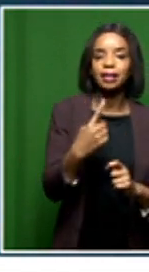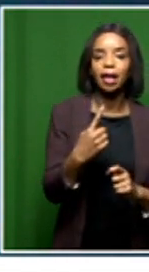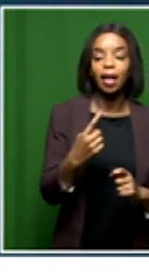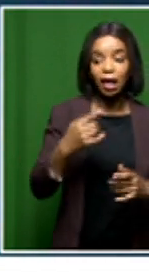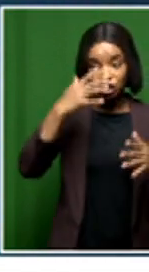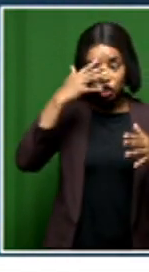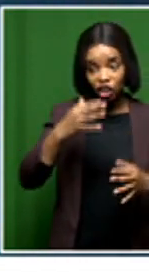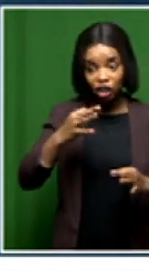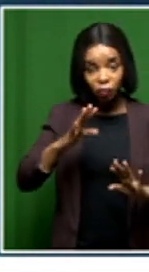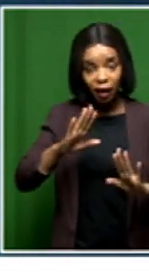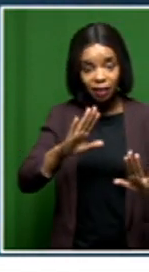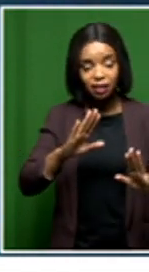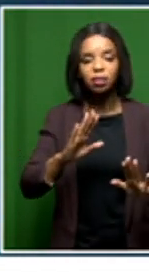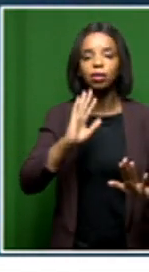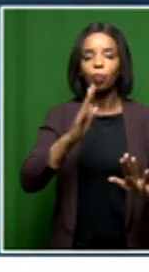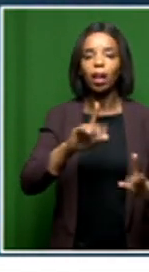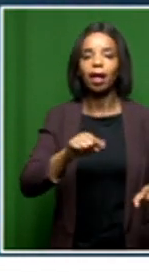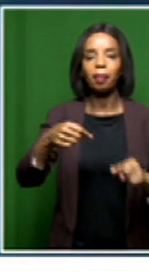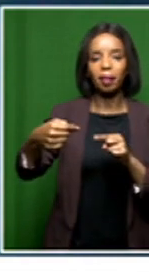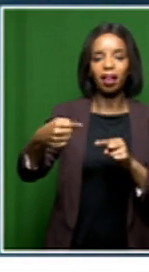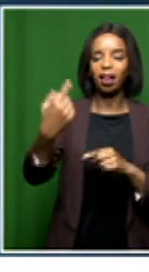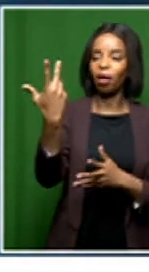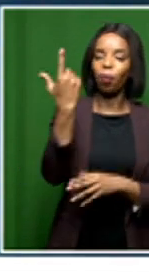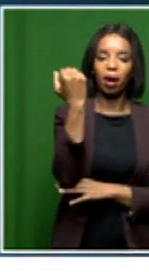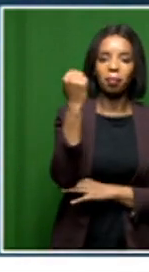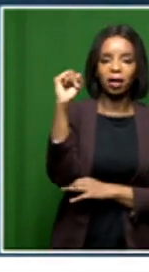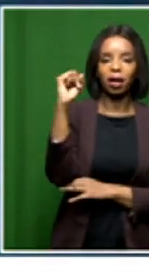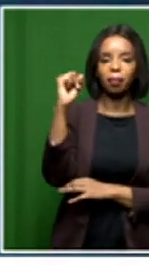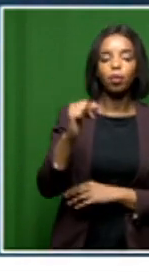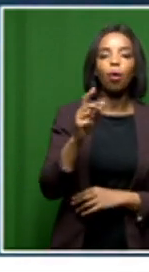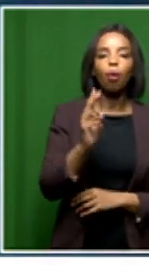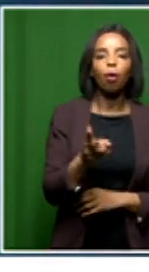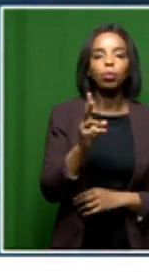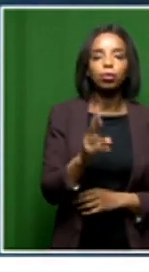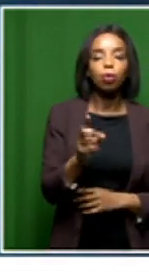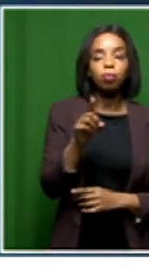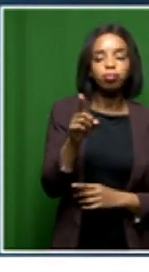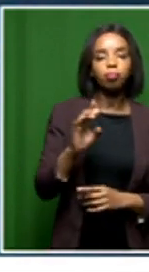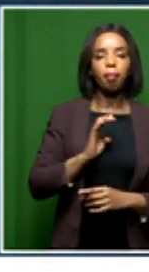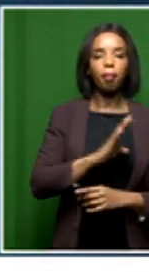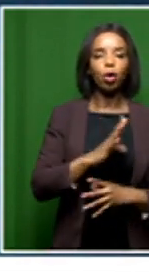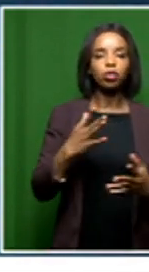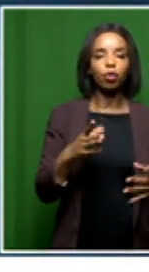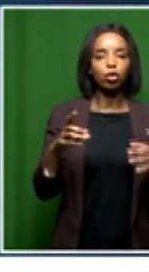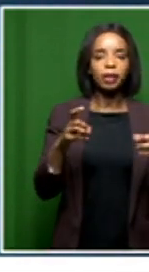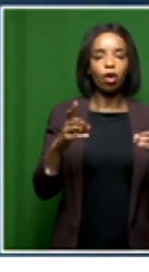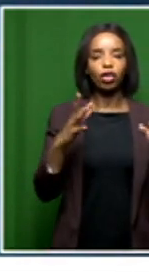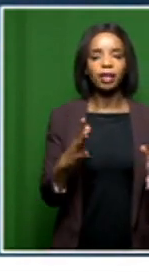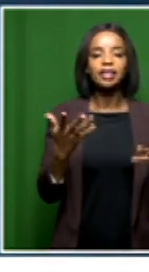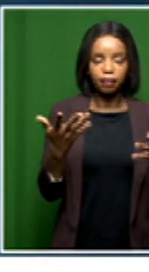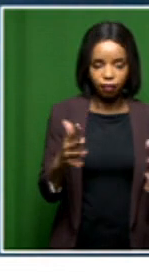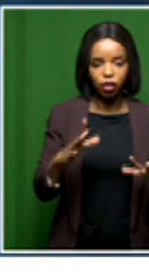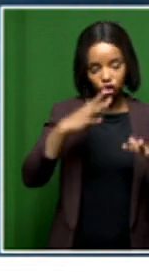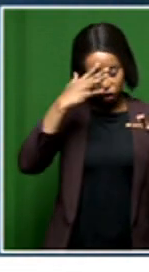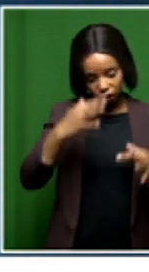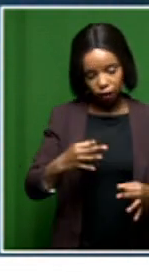judgment. And also the RTIA Board of Directors also adopted a resolution to appeal the